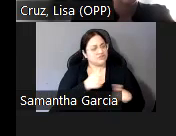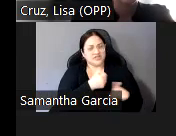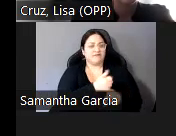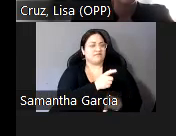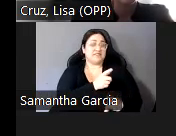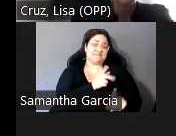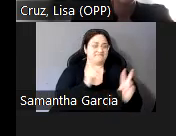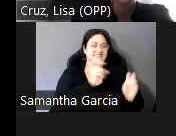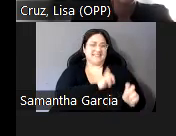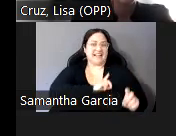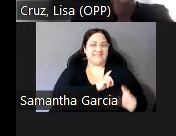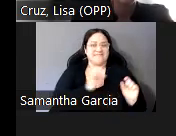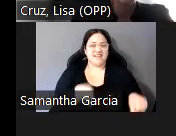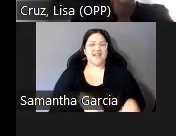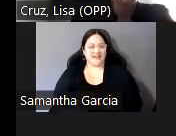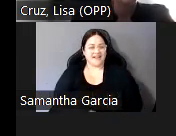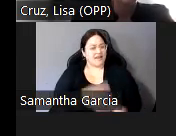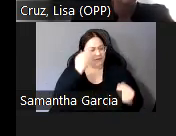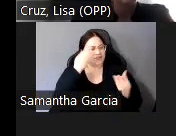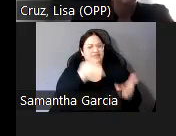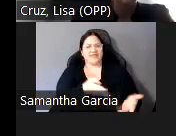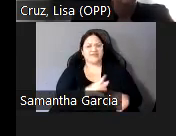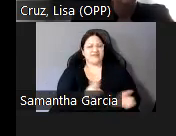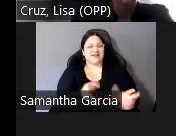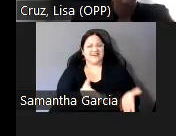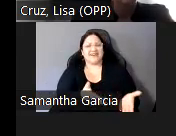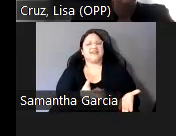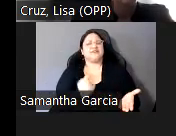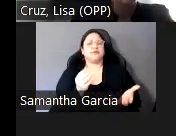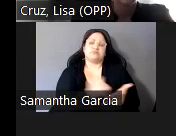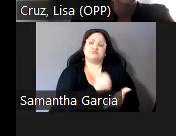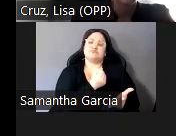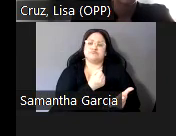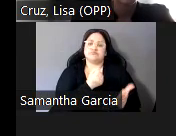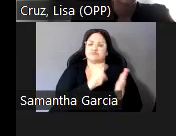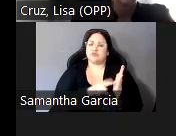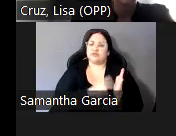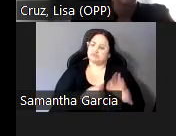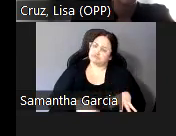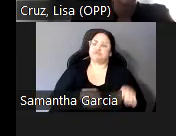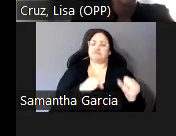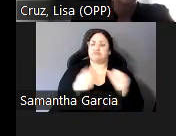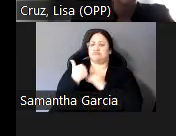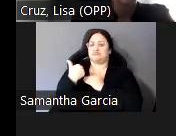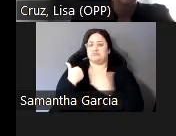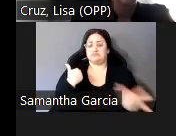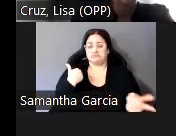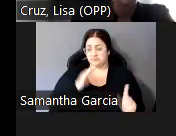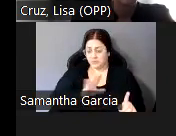information, right? Find that information that's open to you. And I think that's the best recommendation I have. What about you,